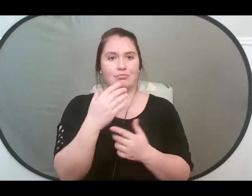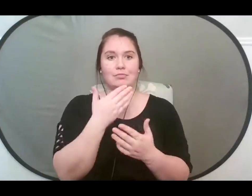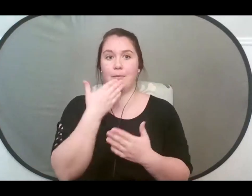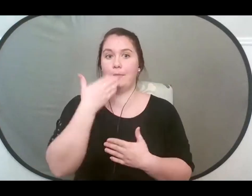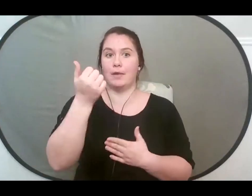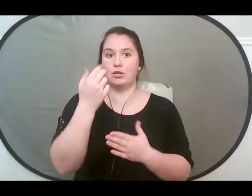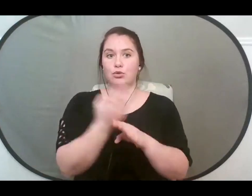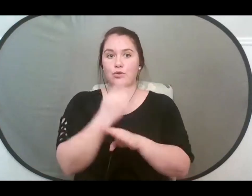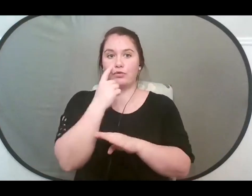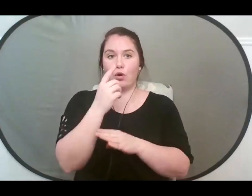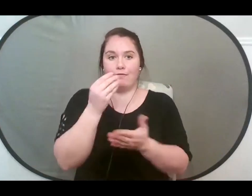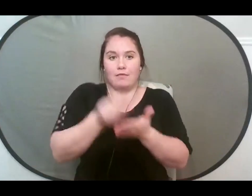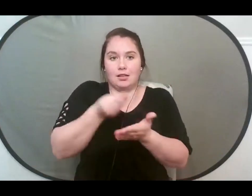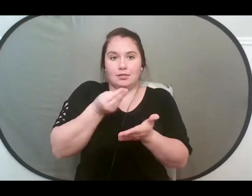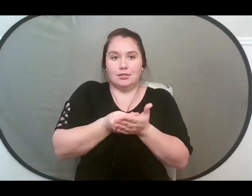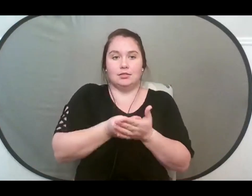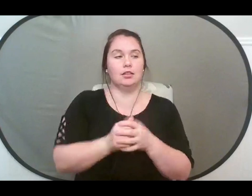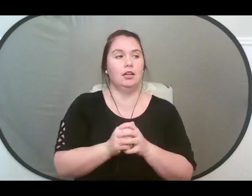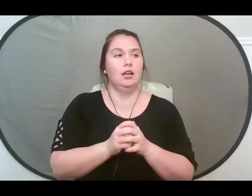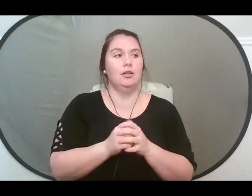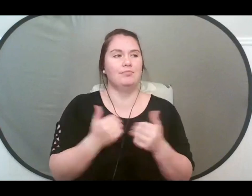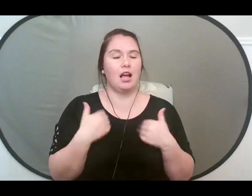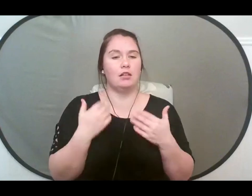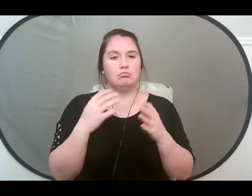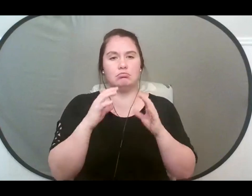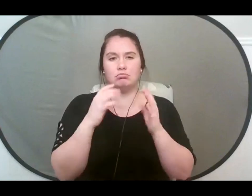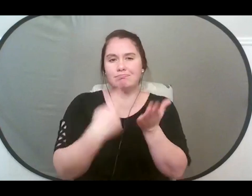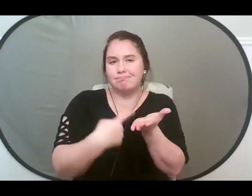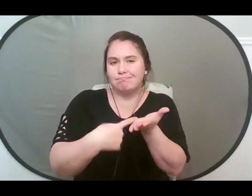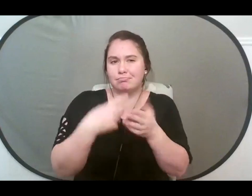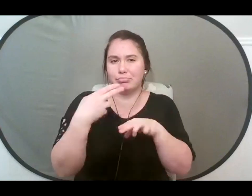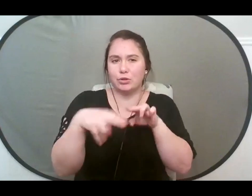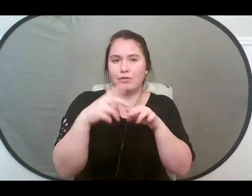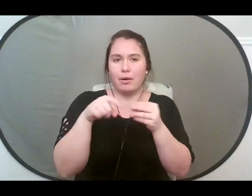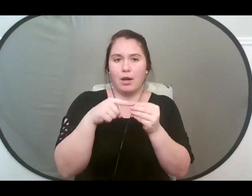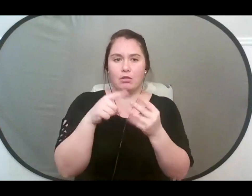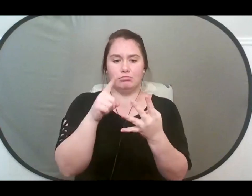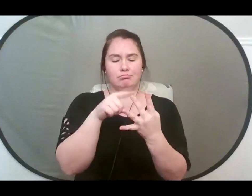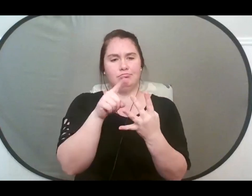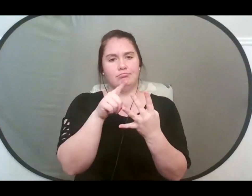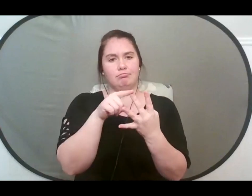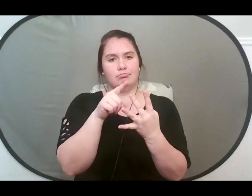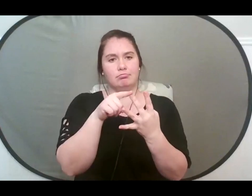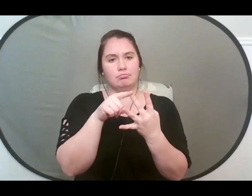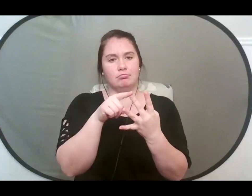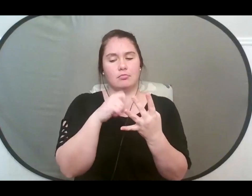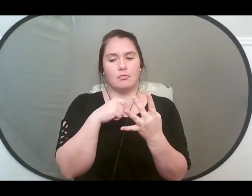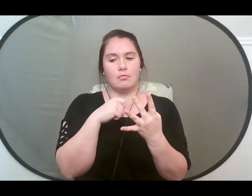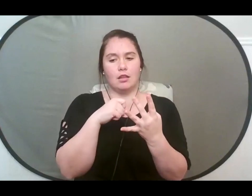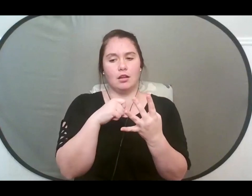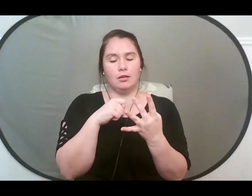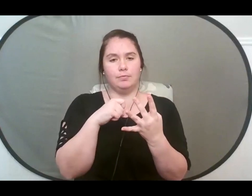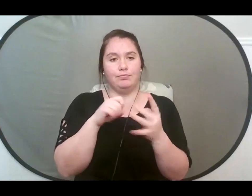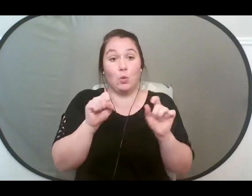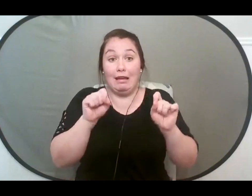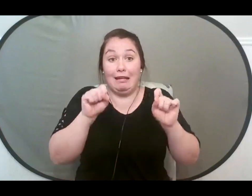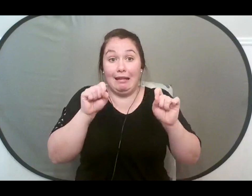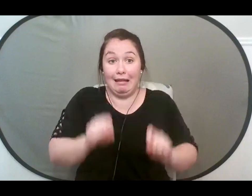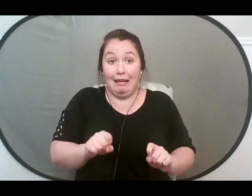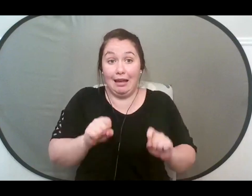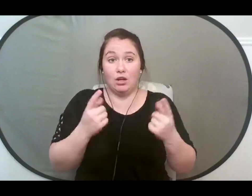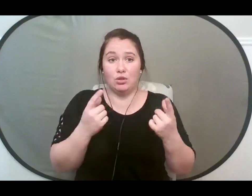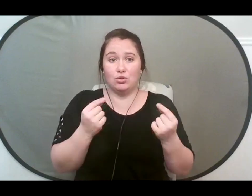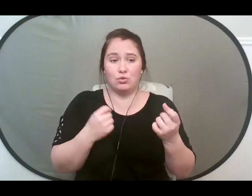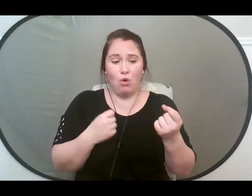some conversation about option number 2 and what are some, what can we do to hold on to